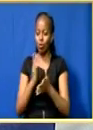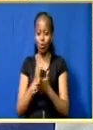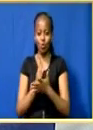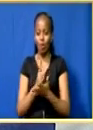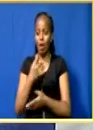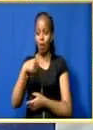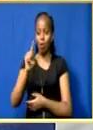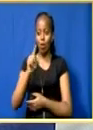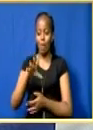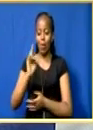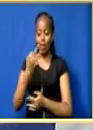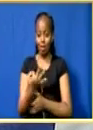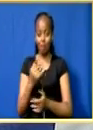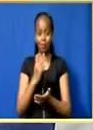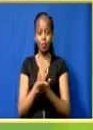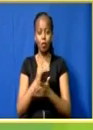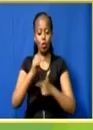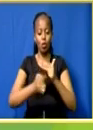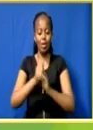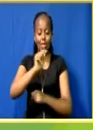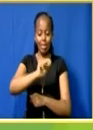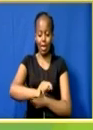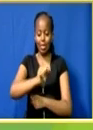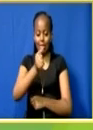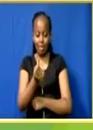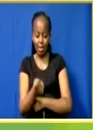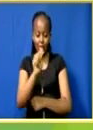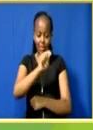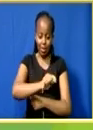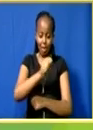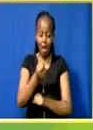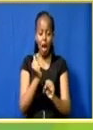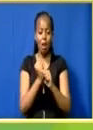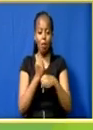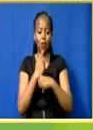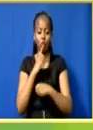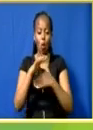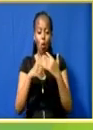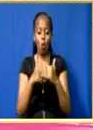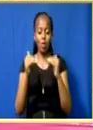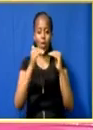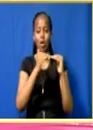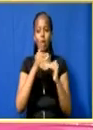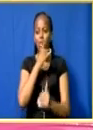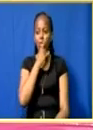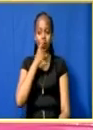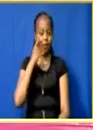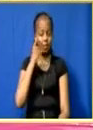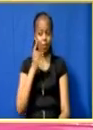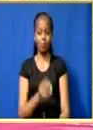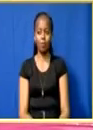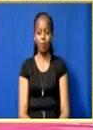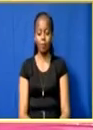have picked 3. Mm-hmm. Now keep turning the kales to ensure uniform drying. And turning my